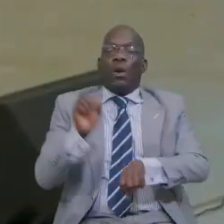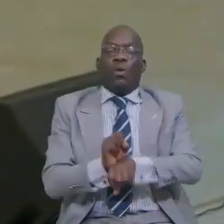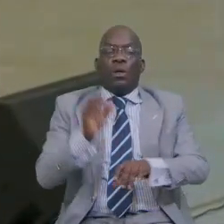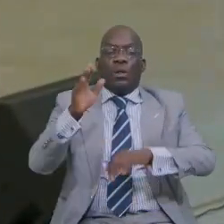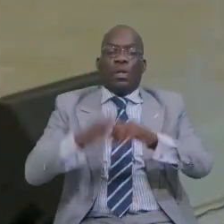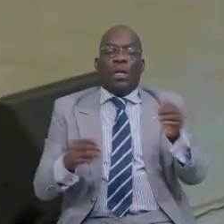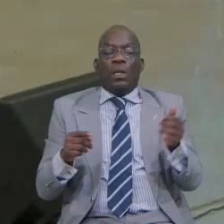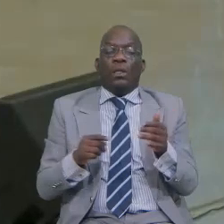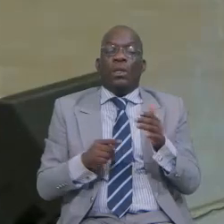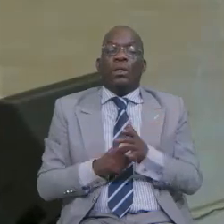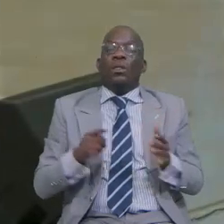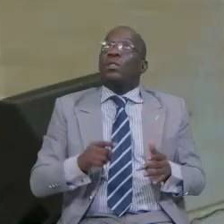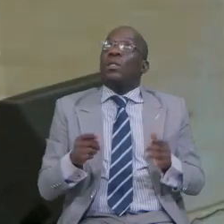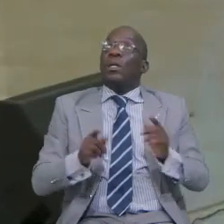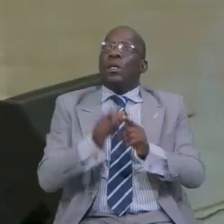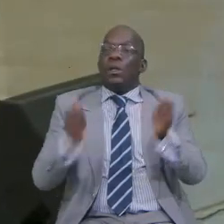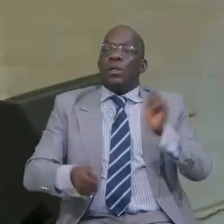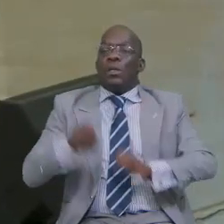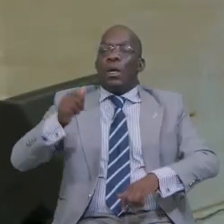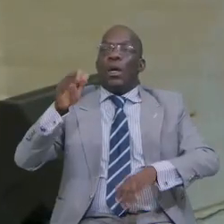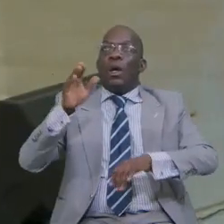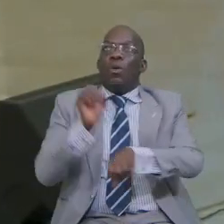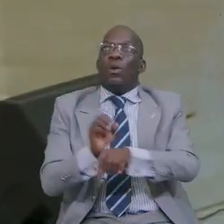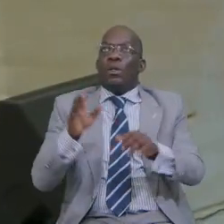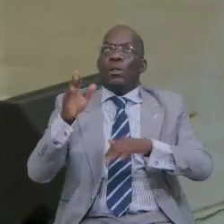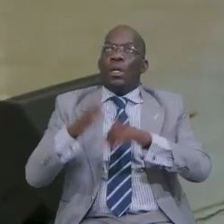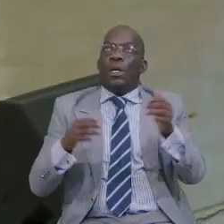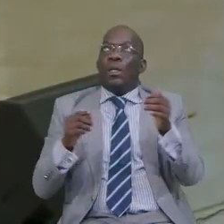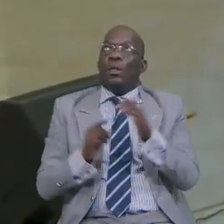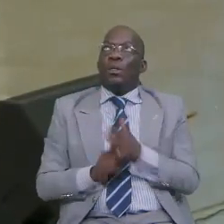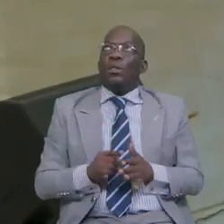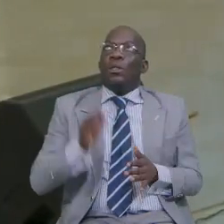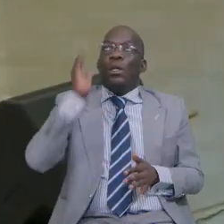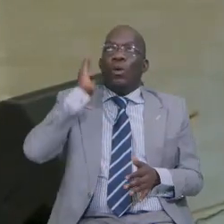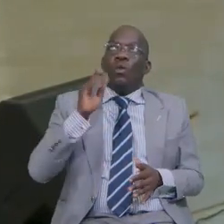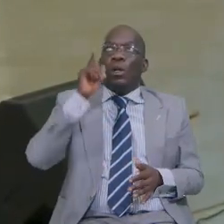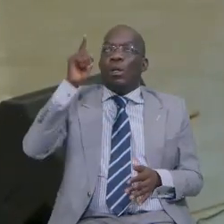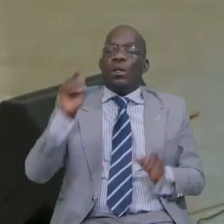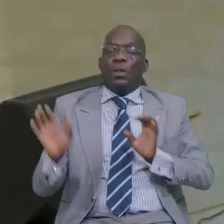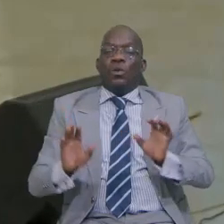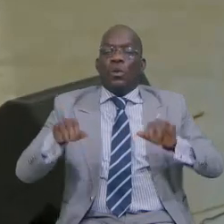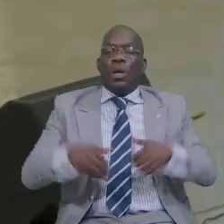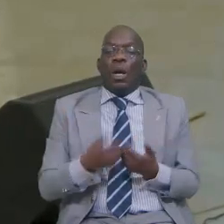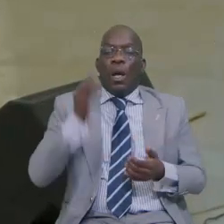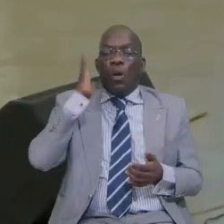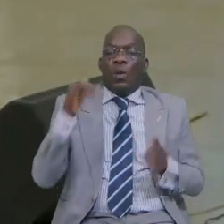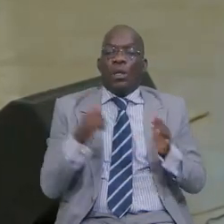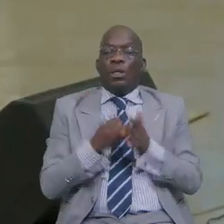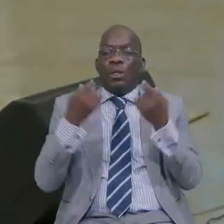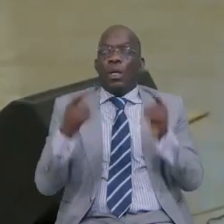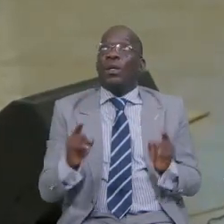Greater works than these shall he do. How can that be? It's not you. It